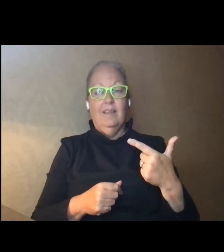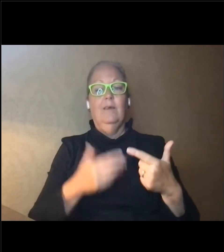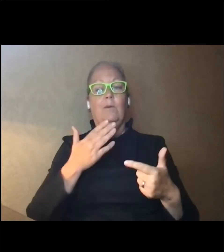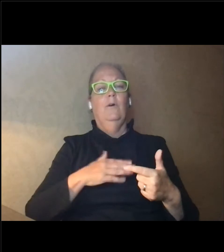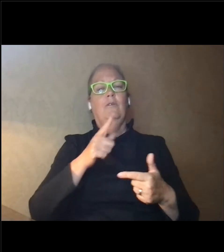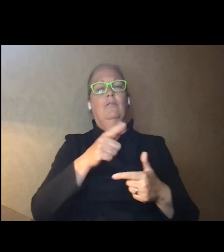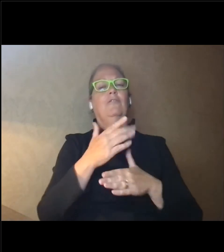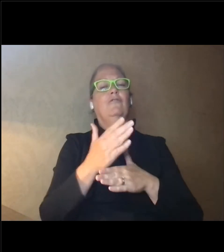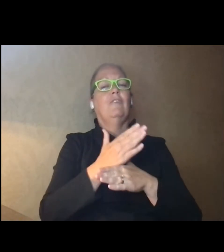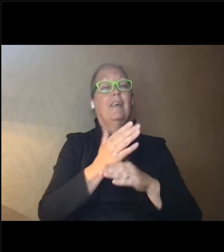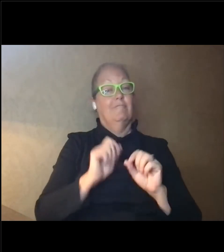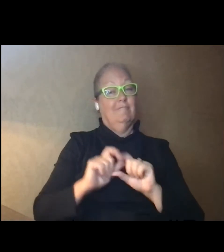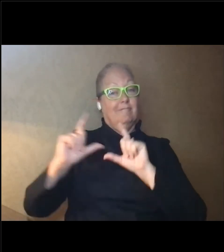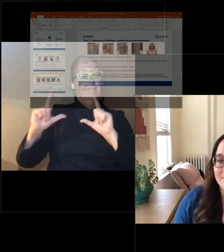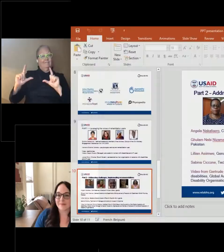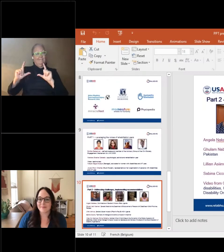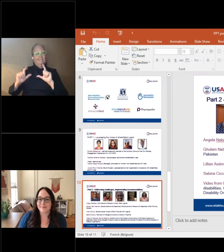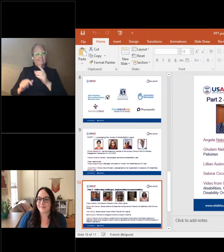slides.